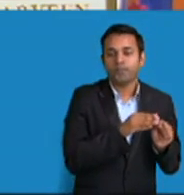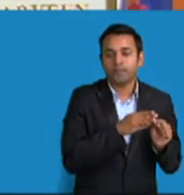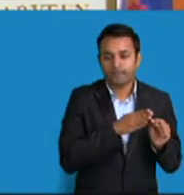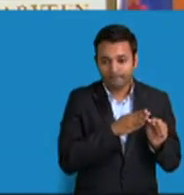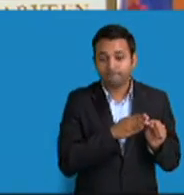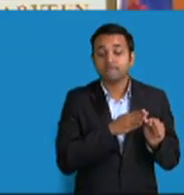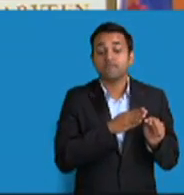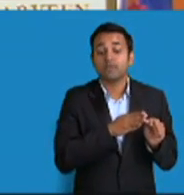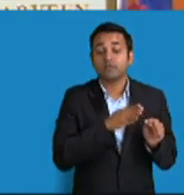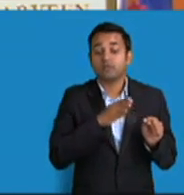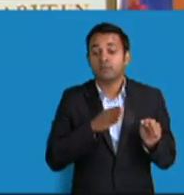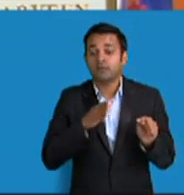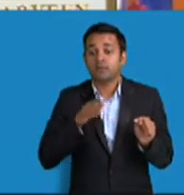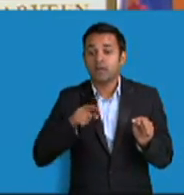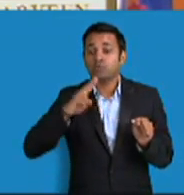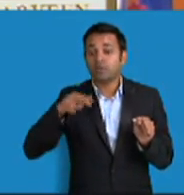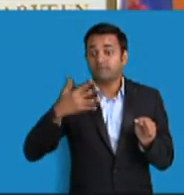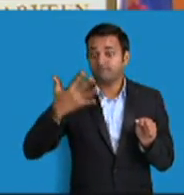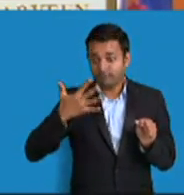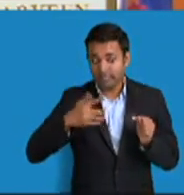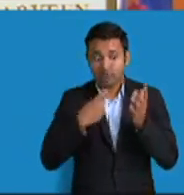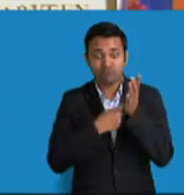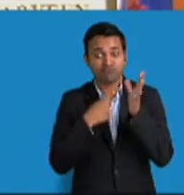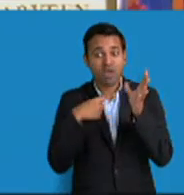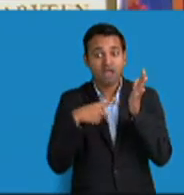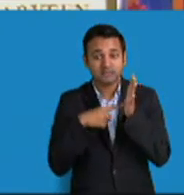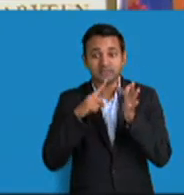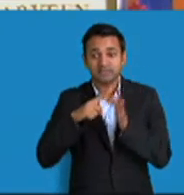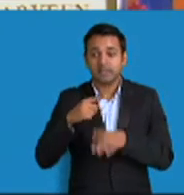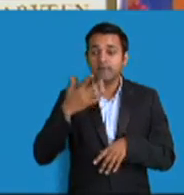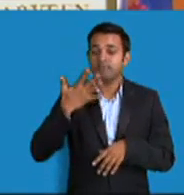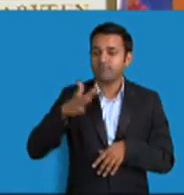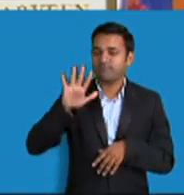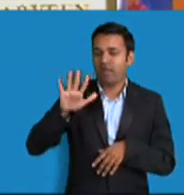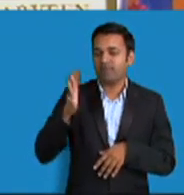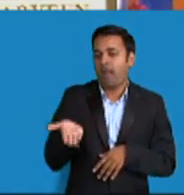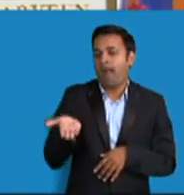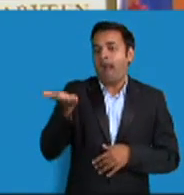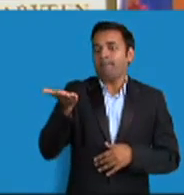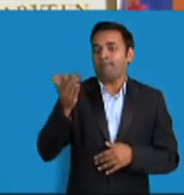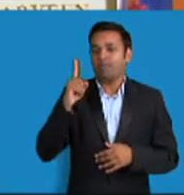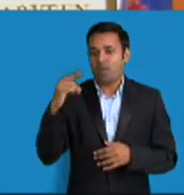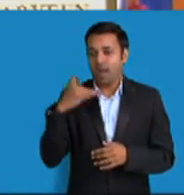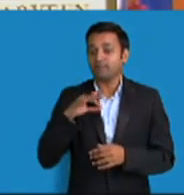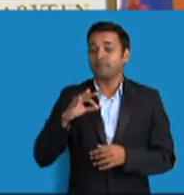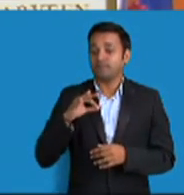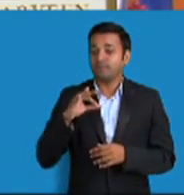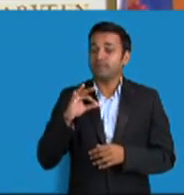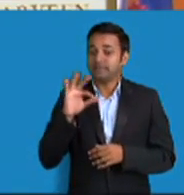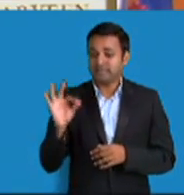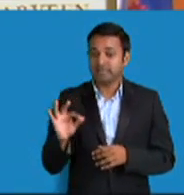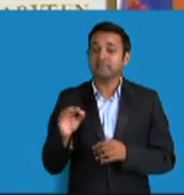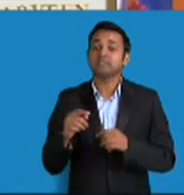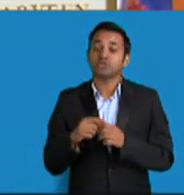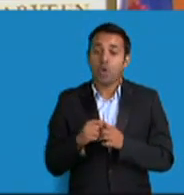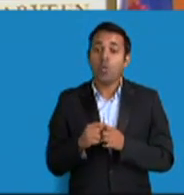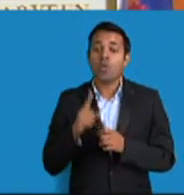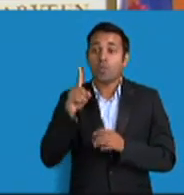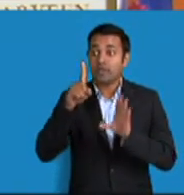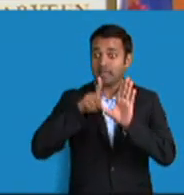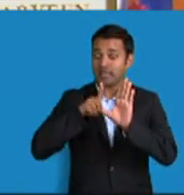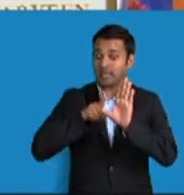2015, the pass rate went up to 55%. So within 1 year of reforms, for year 13 examination, a